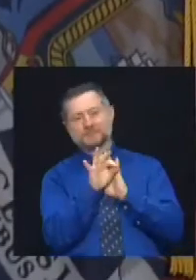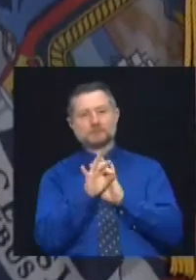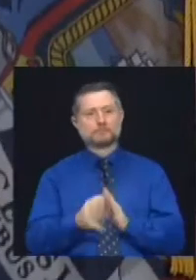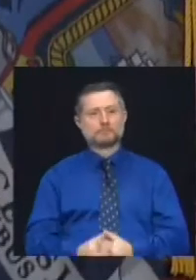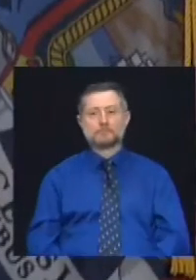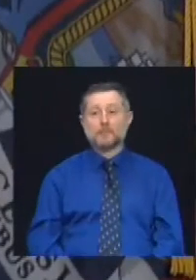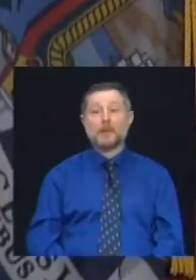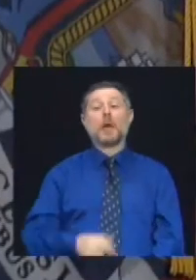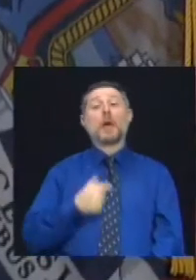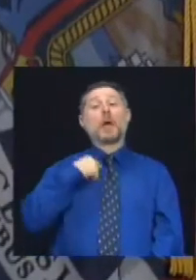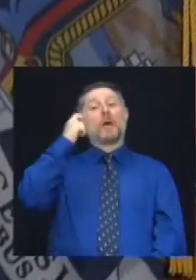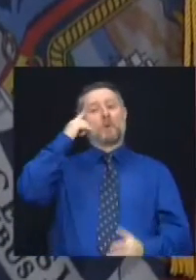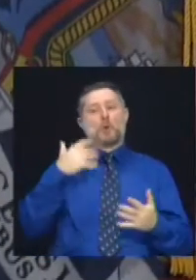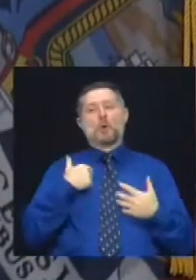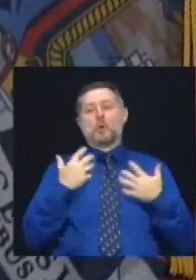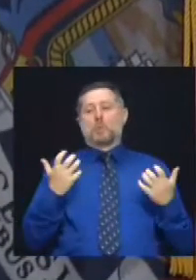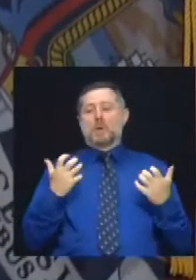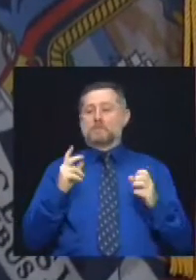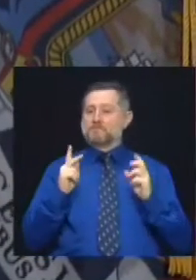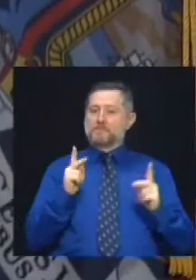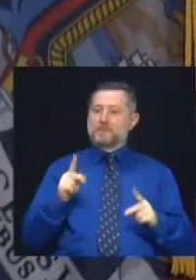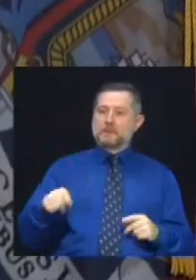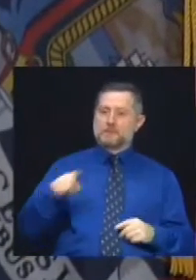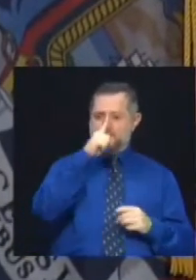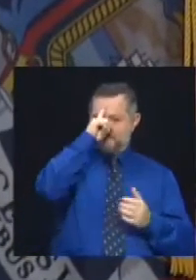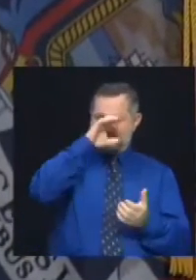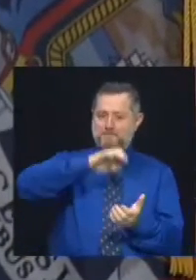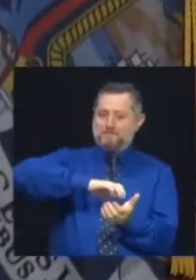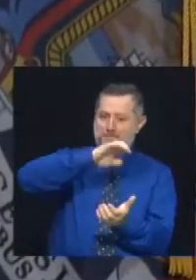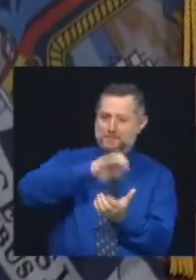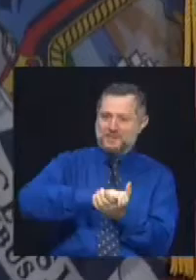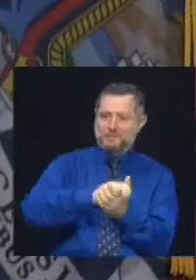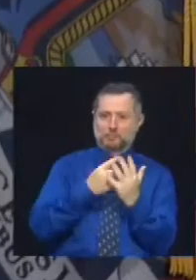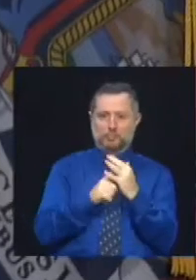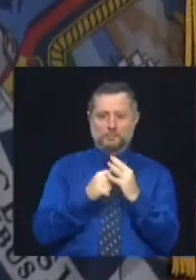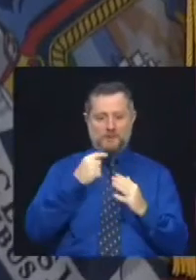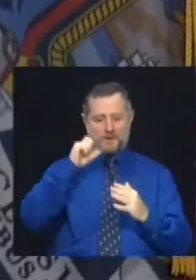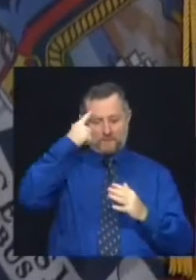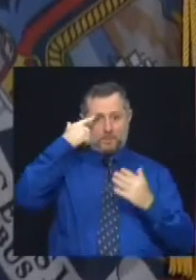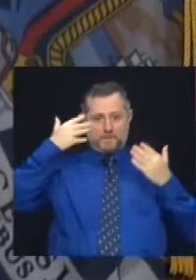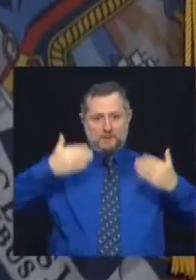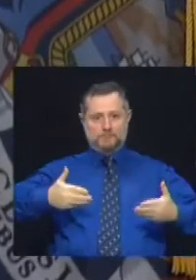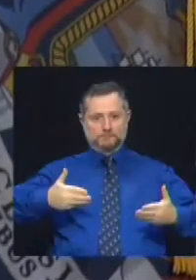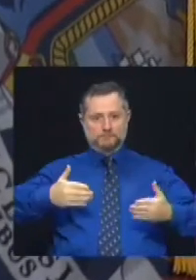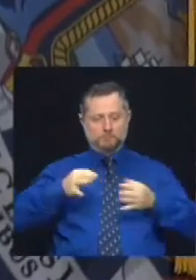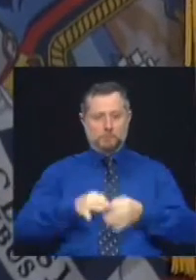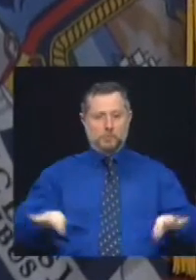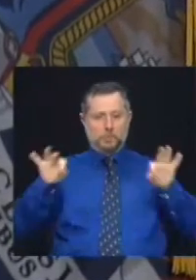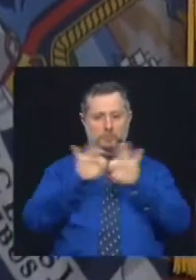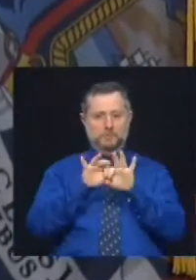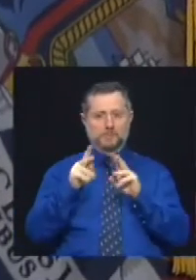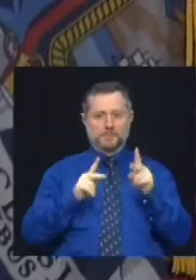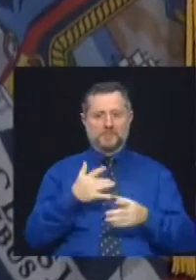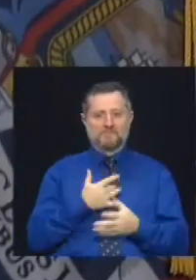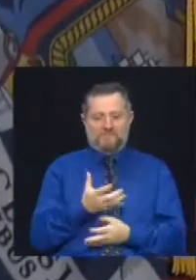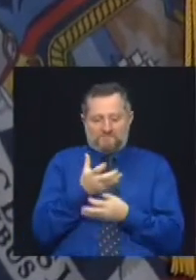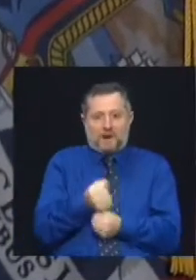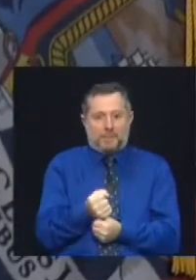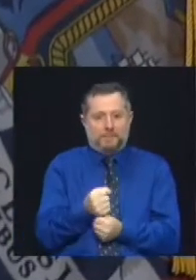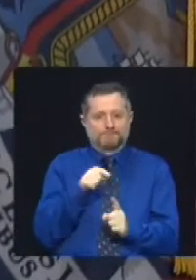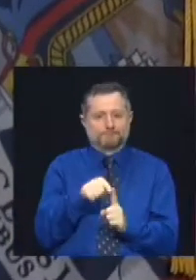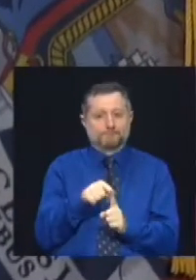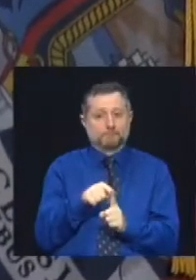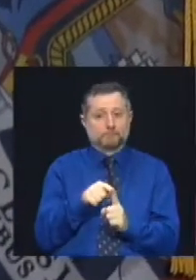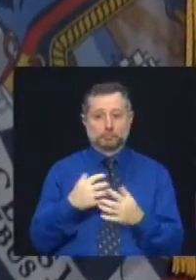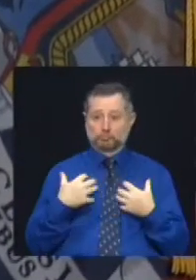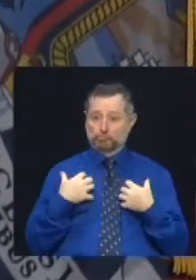I want people to believe in their government again. It's important to me that people have faith. Our strength comes from the faith